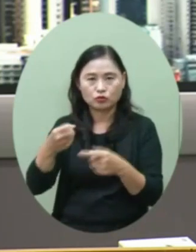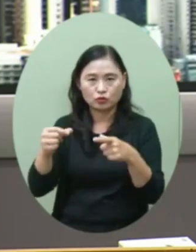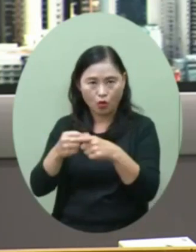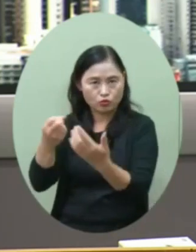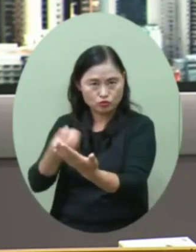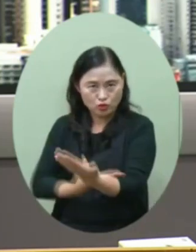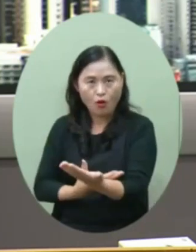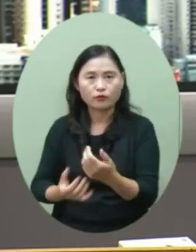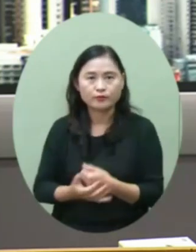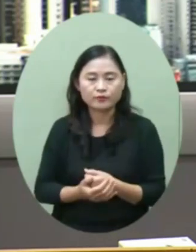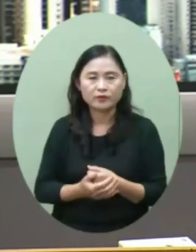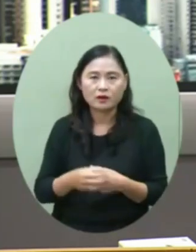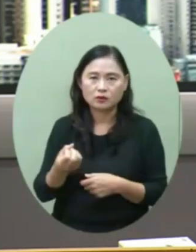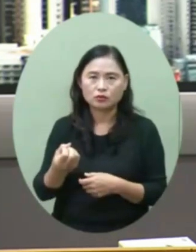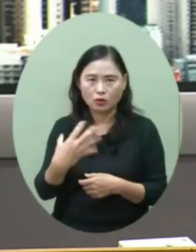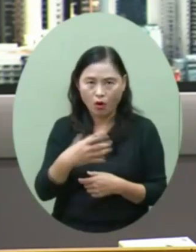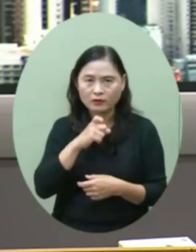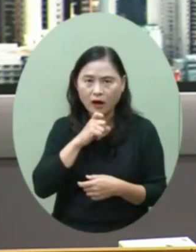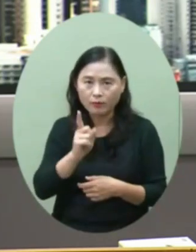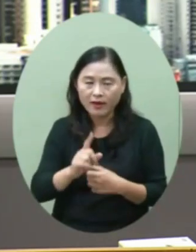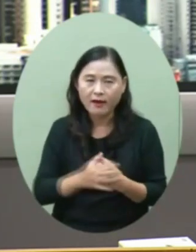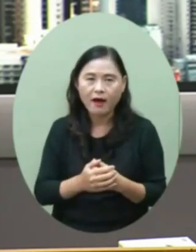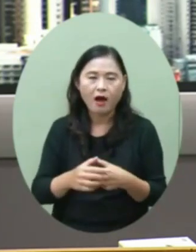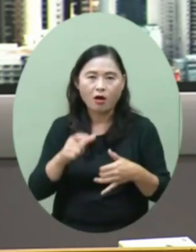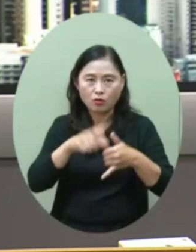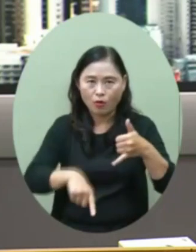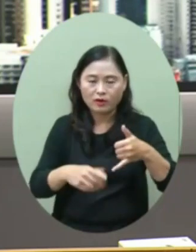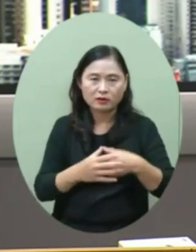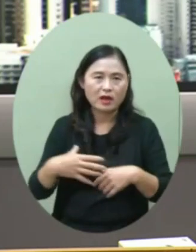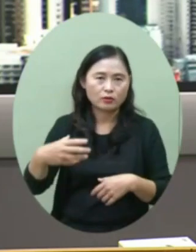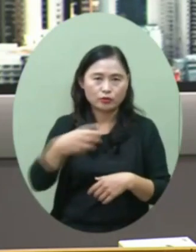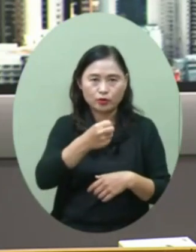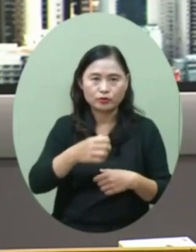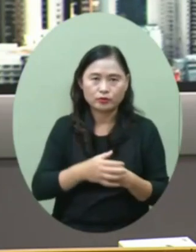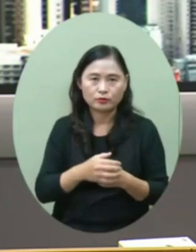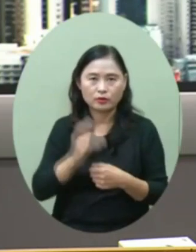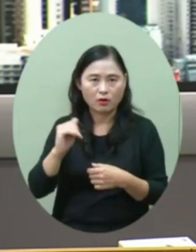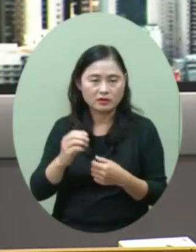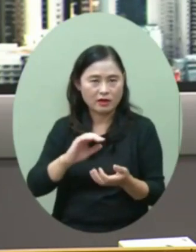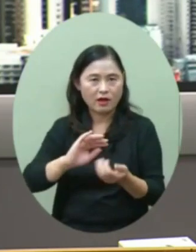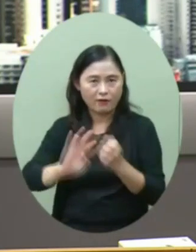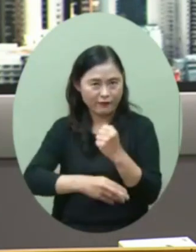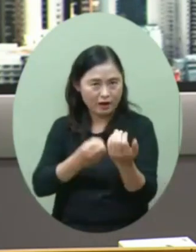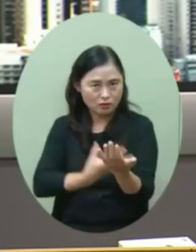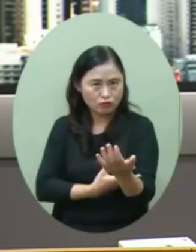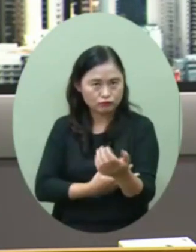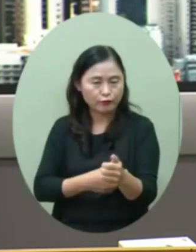restrained or regulated by law if it is for the purpose of protection of national